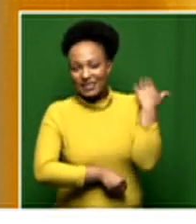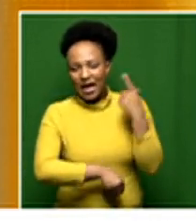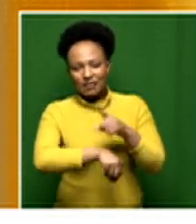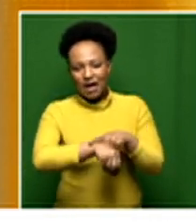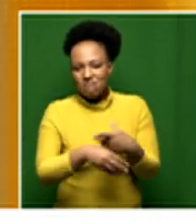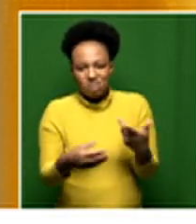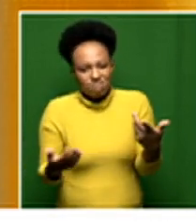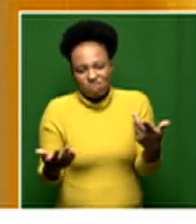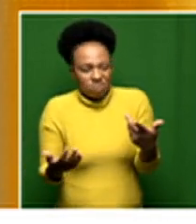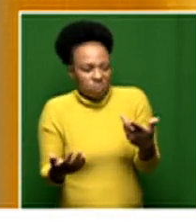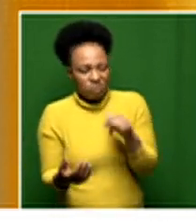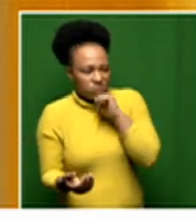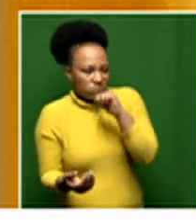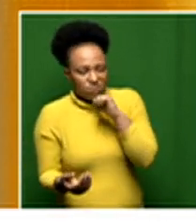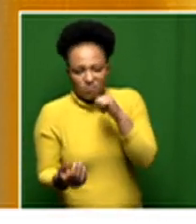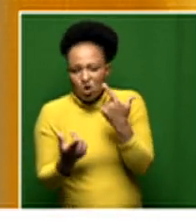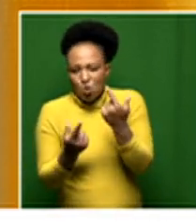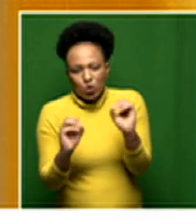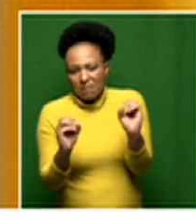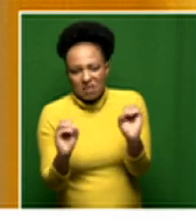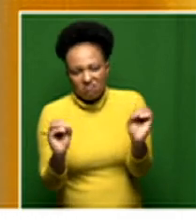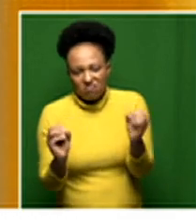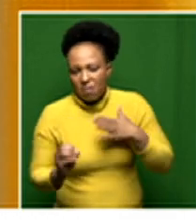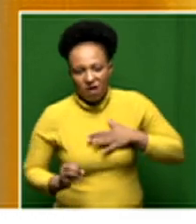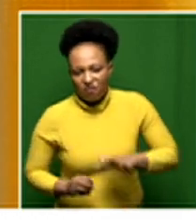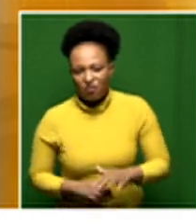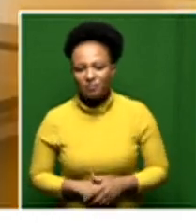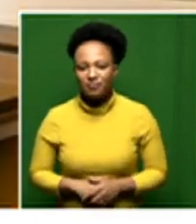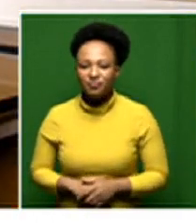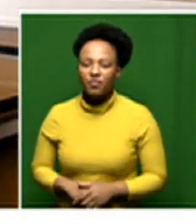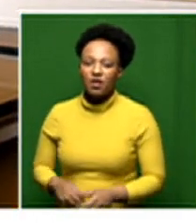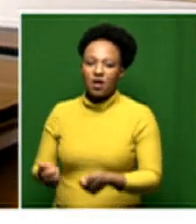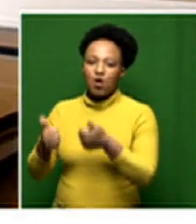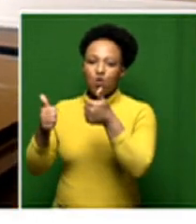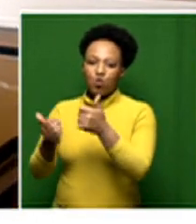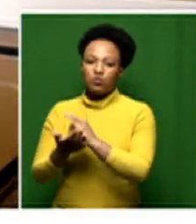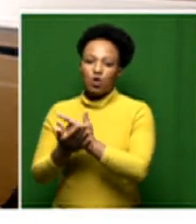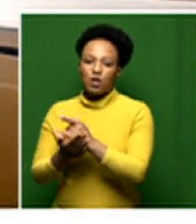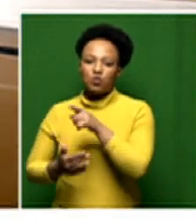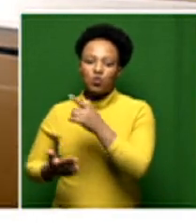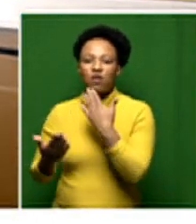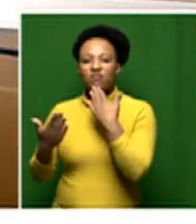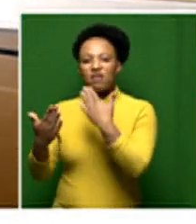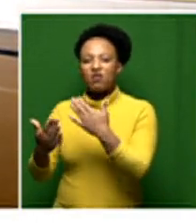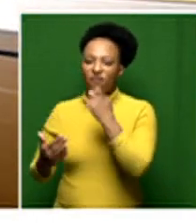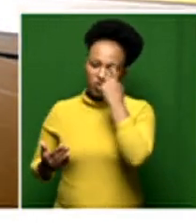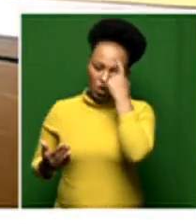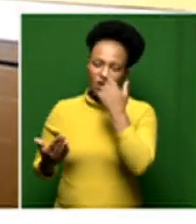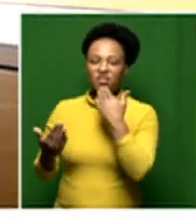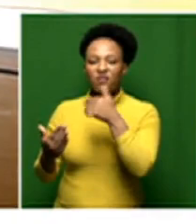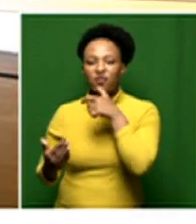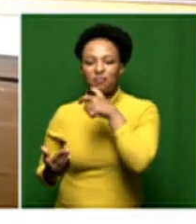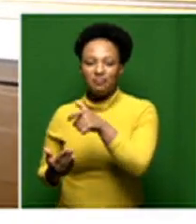were not very keen to take action. Okay, Mr. Hofmeyr, great chatting to you. Thank you so much for your thoughts and for your reflections on this